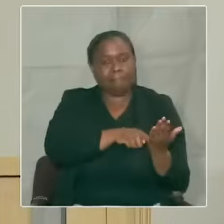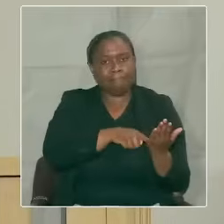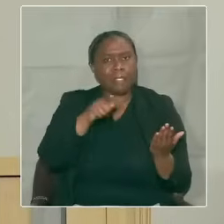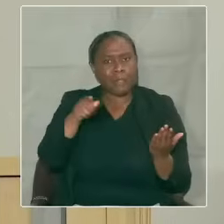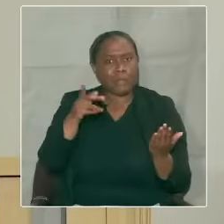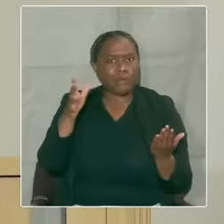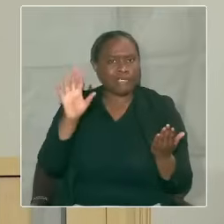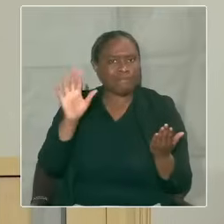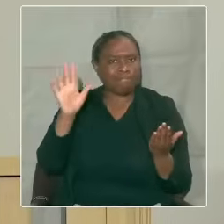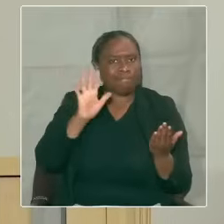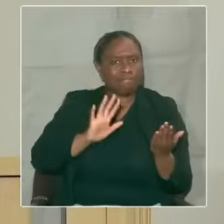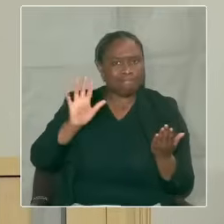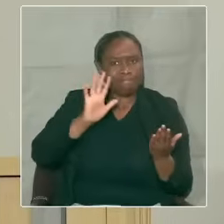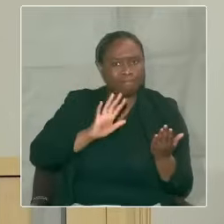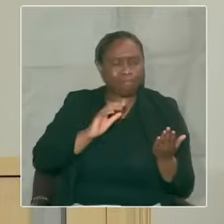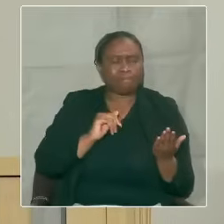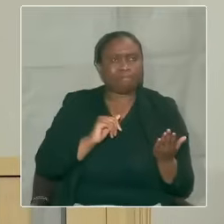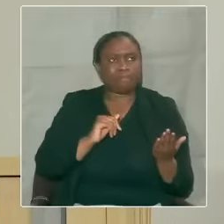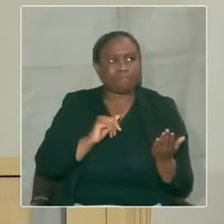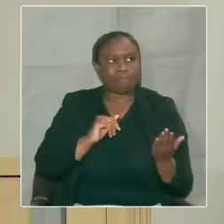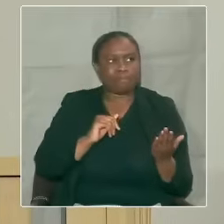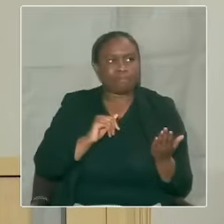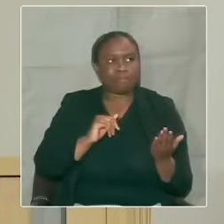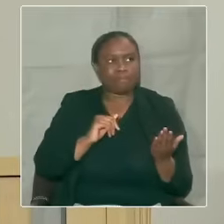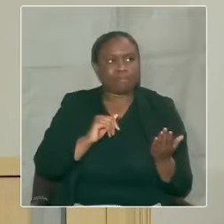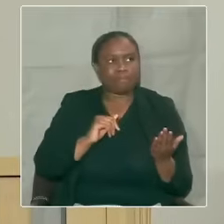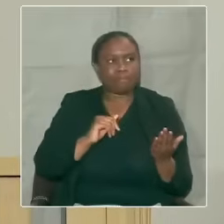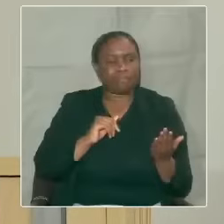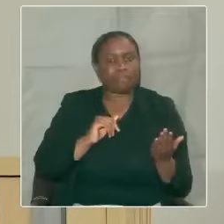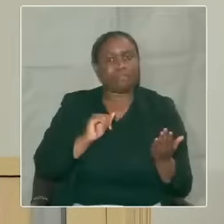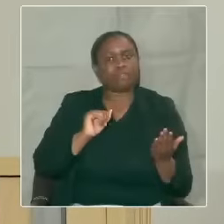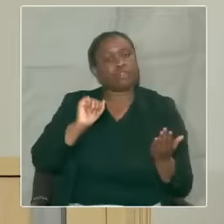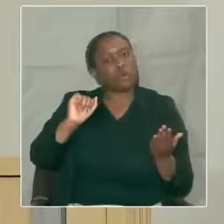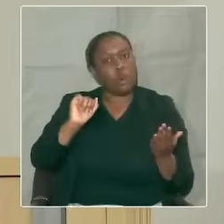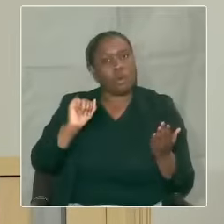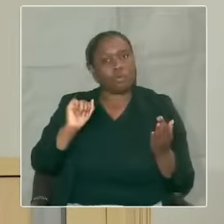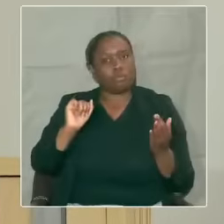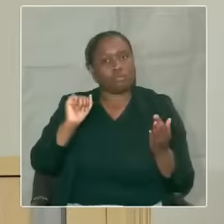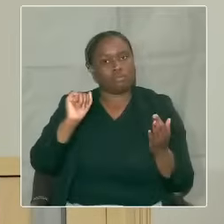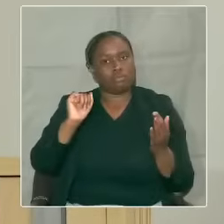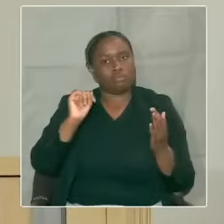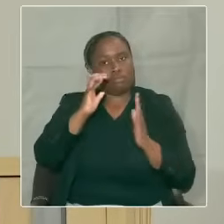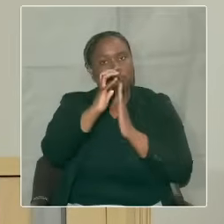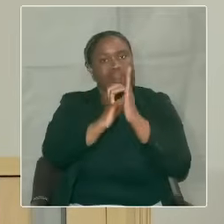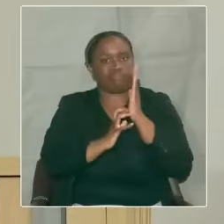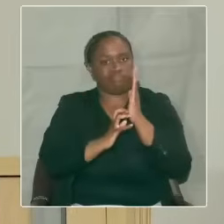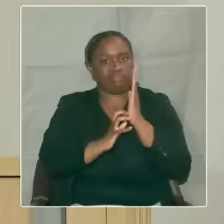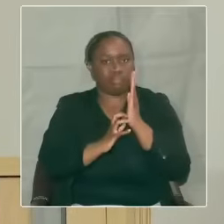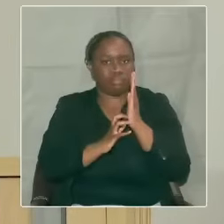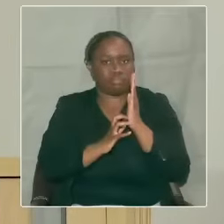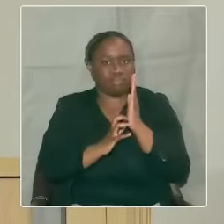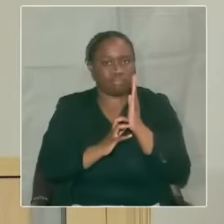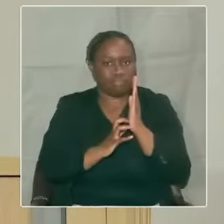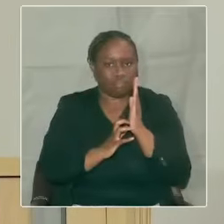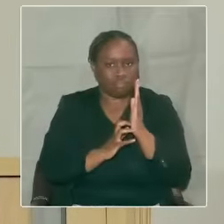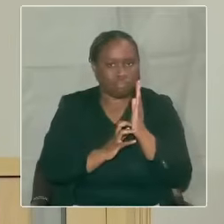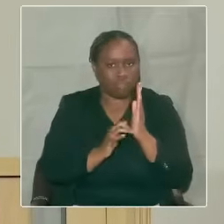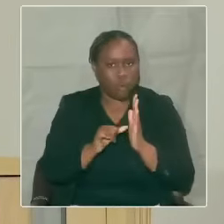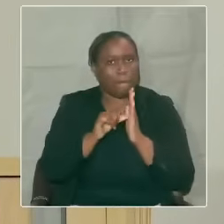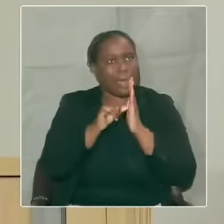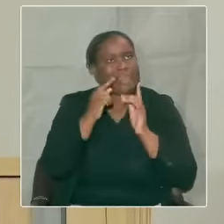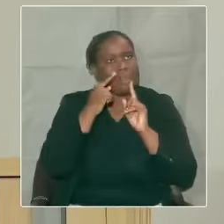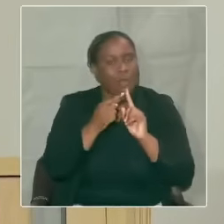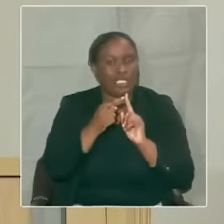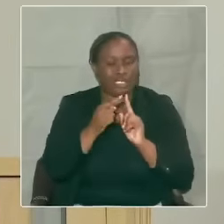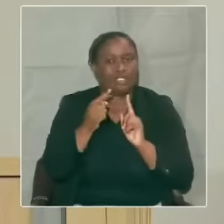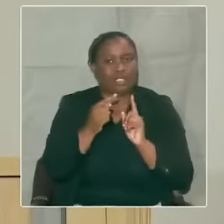you start off by stating your main proposition, which is that the